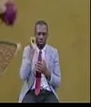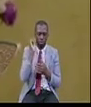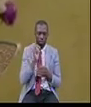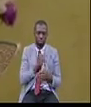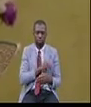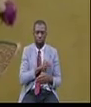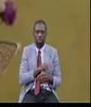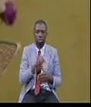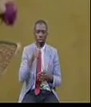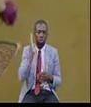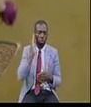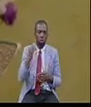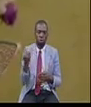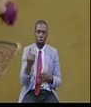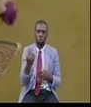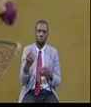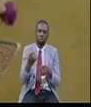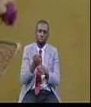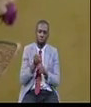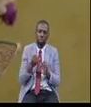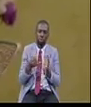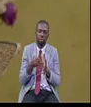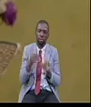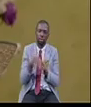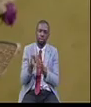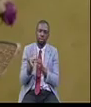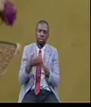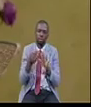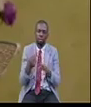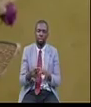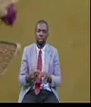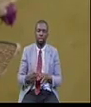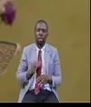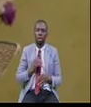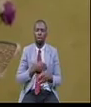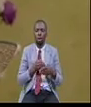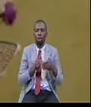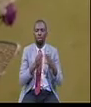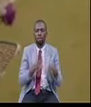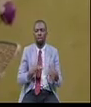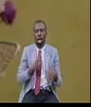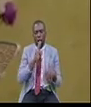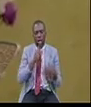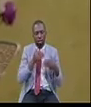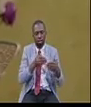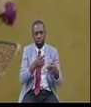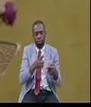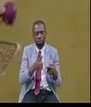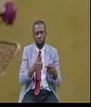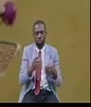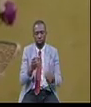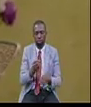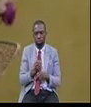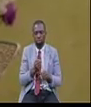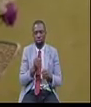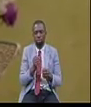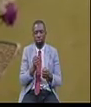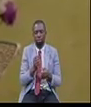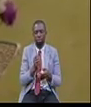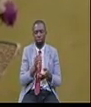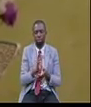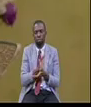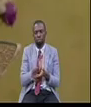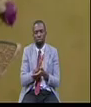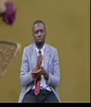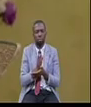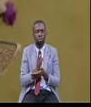name. Our ushers are very close to you. They will give you a package. Please collect it from them, and there's a slip inside